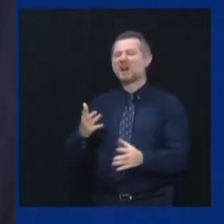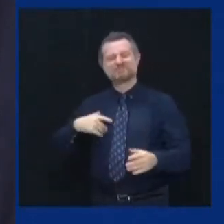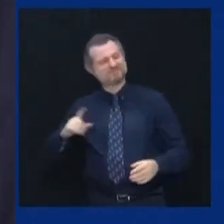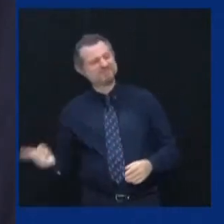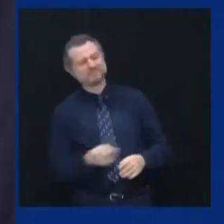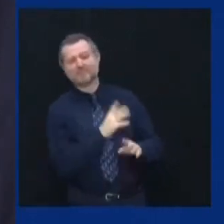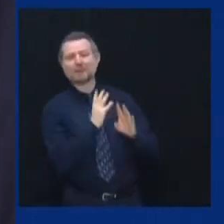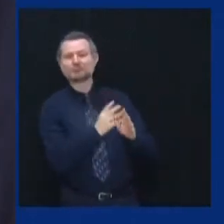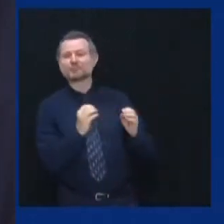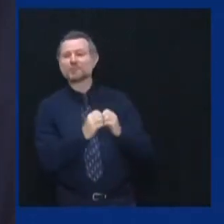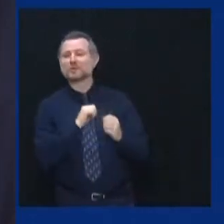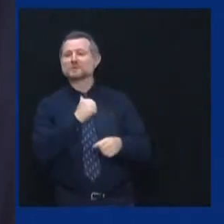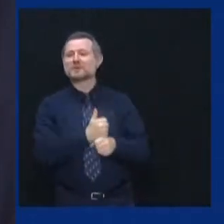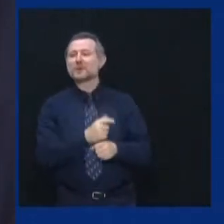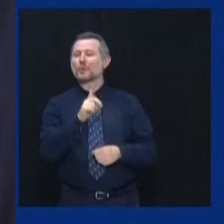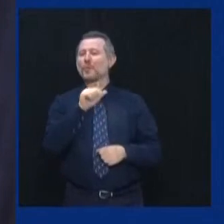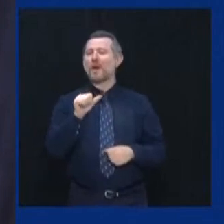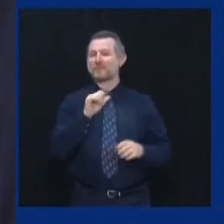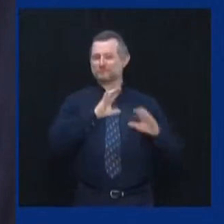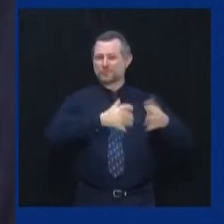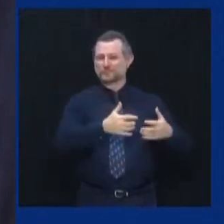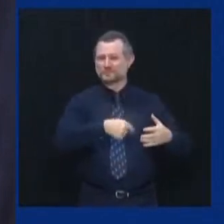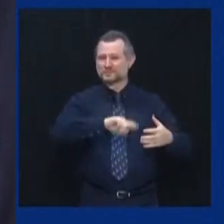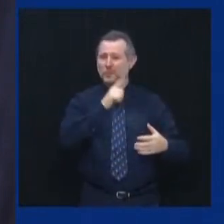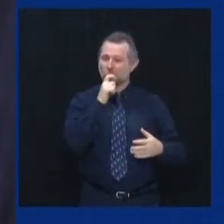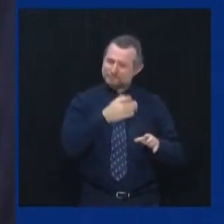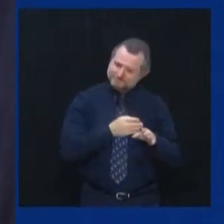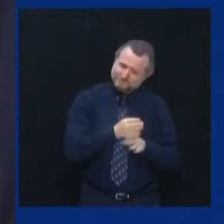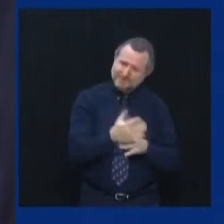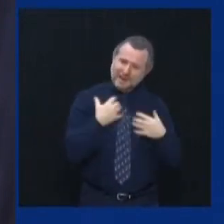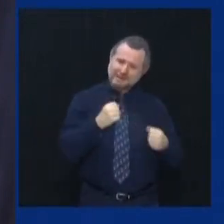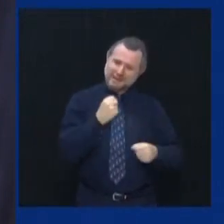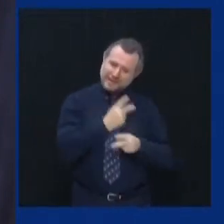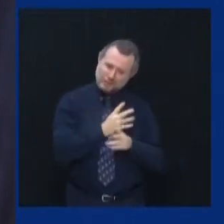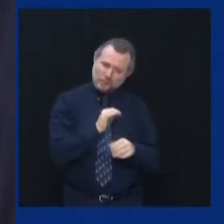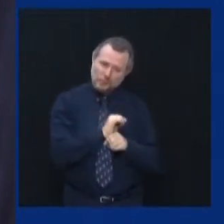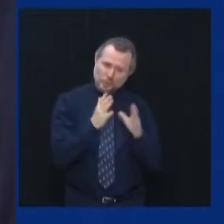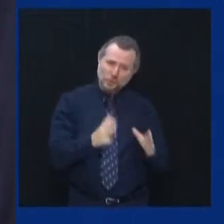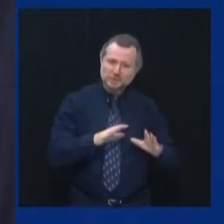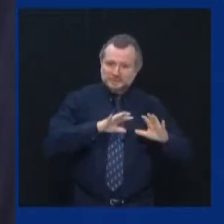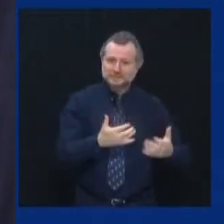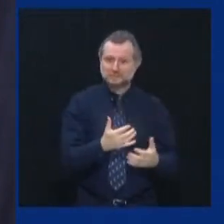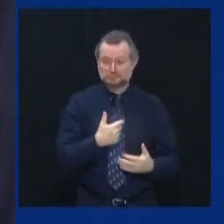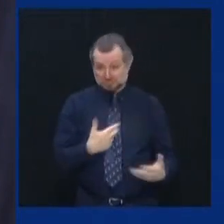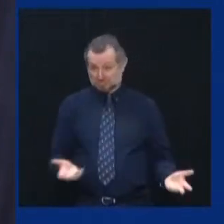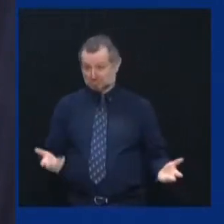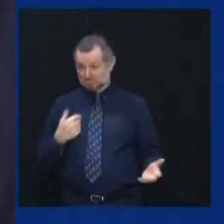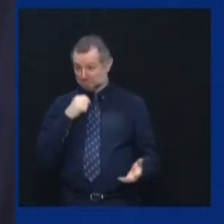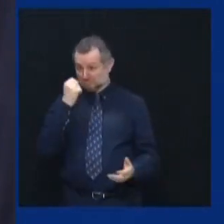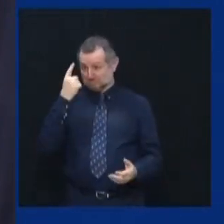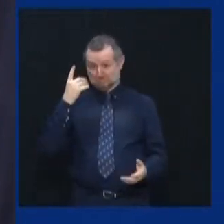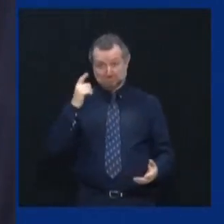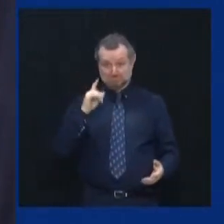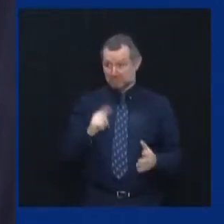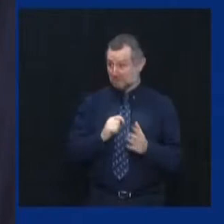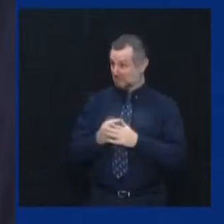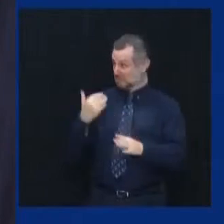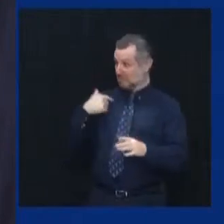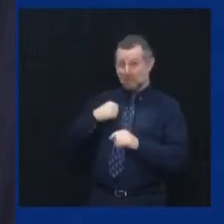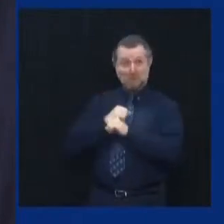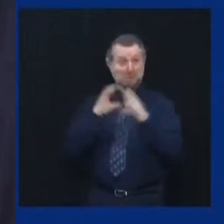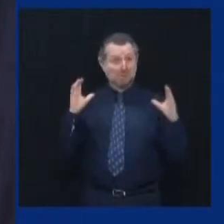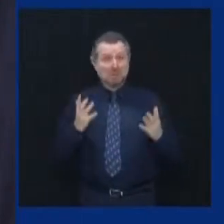for 1A, because 1A was only healthcare workers. It made logical sense. They